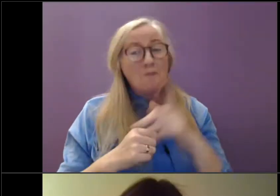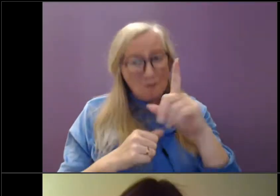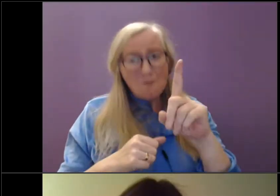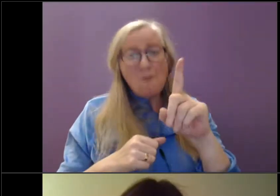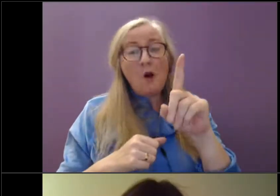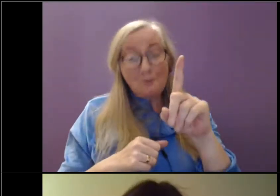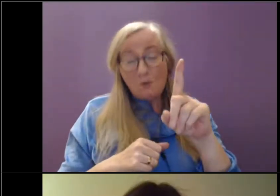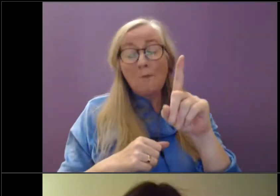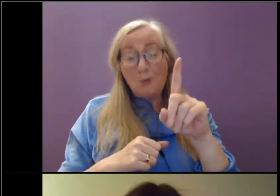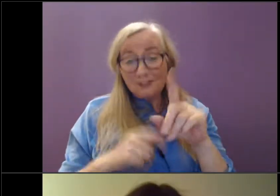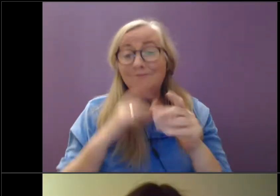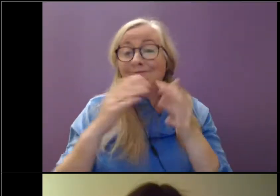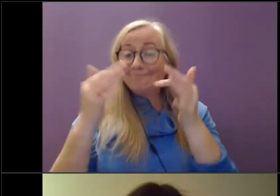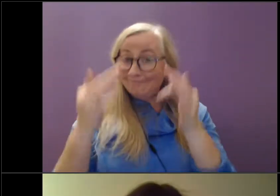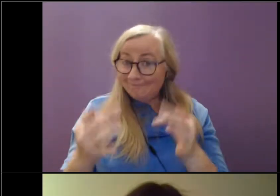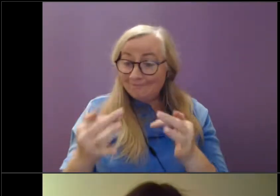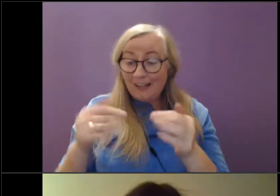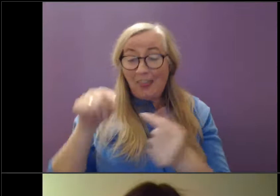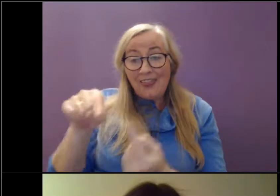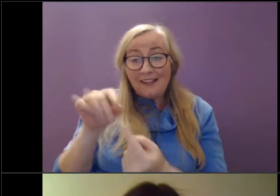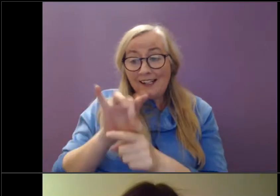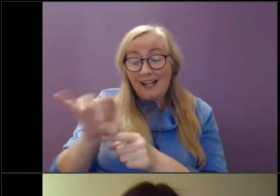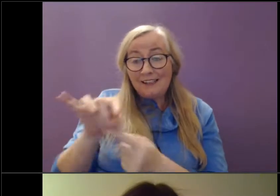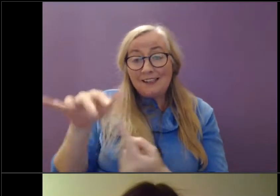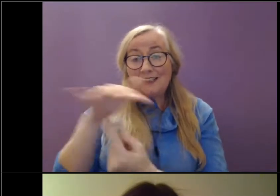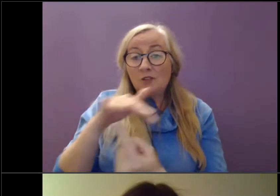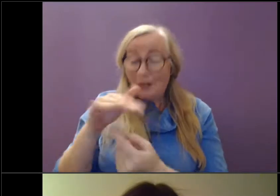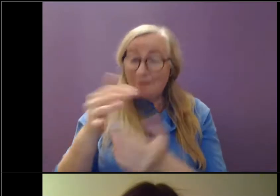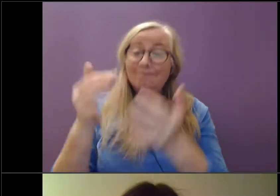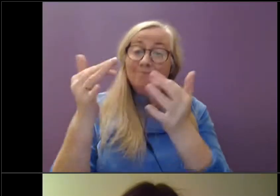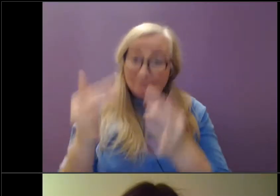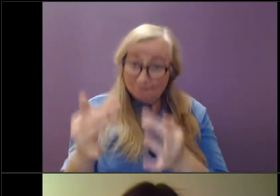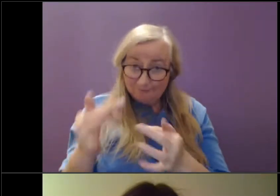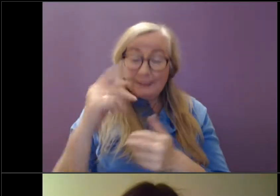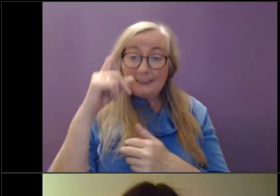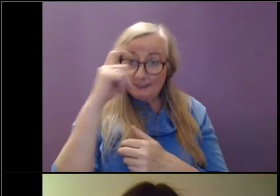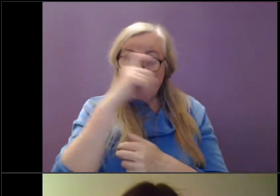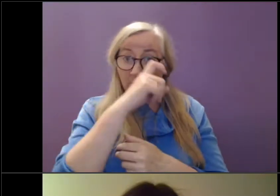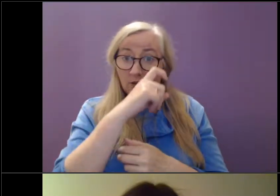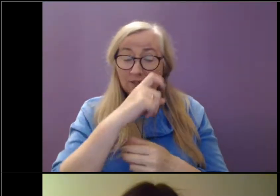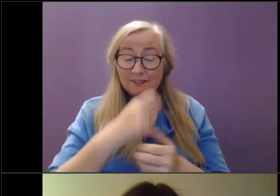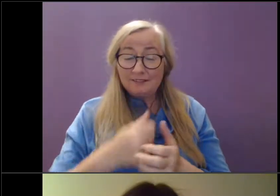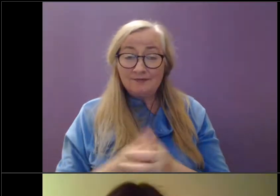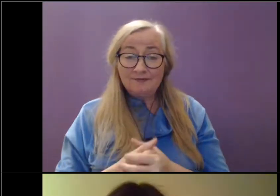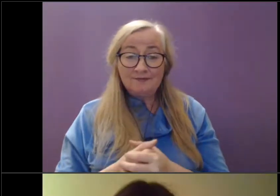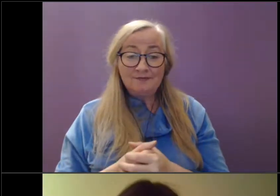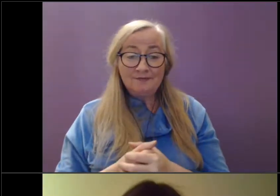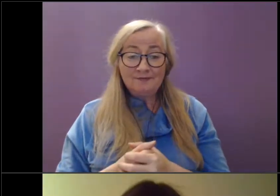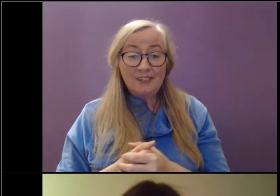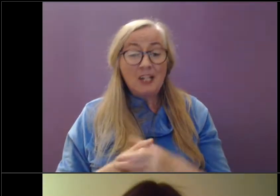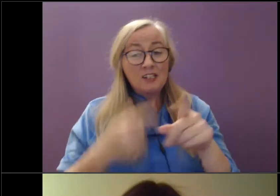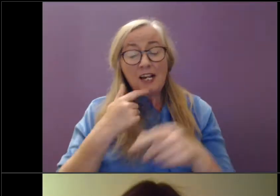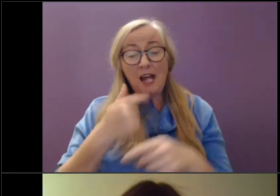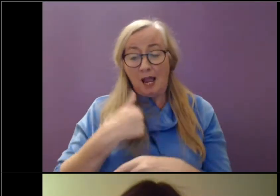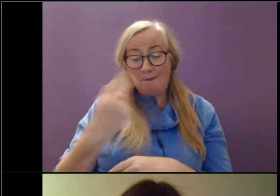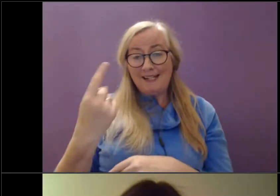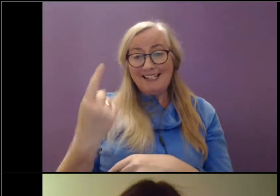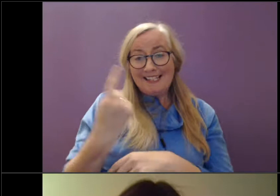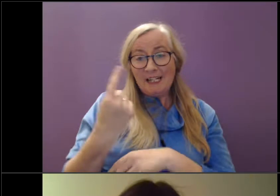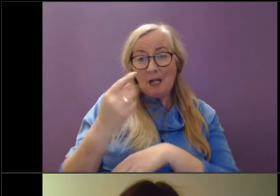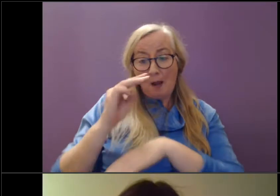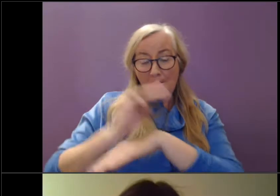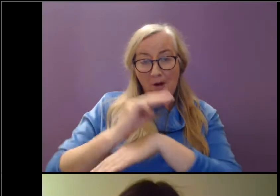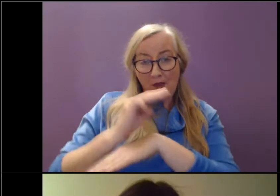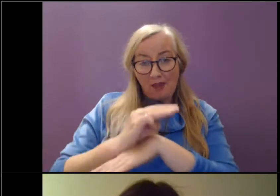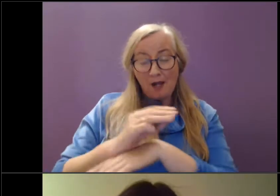one for you. So I am a single mother and I have a 13-year-old who